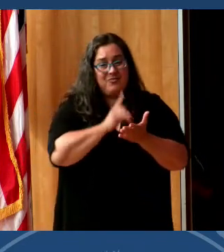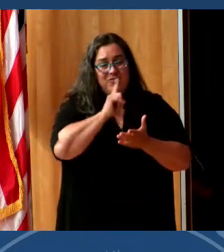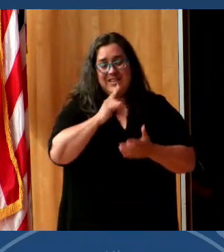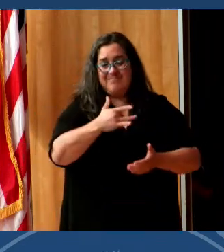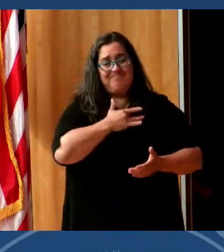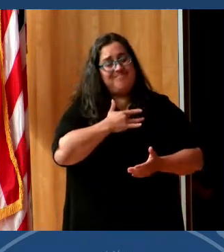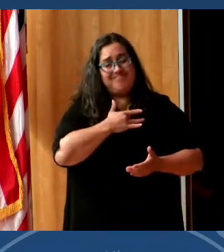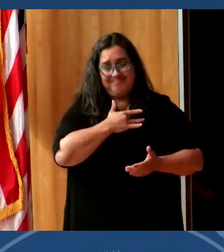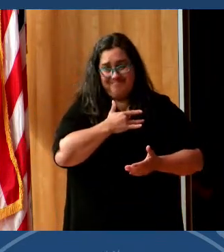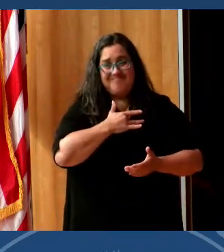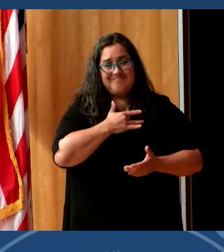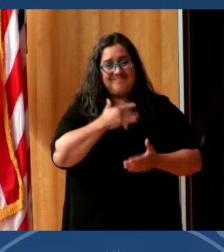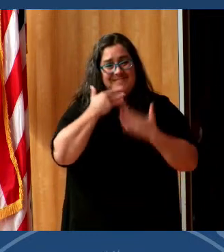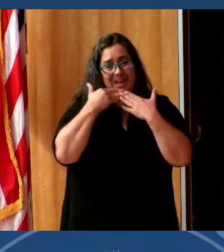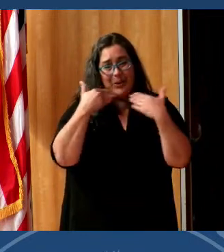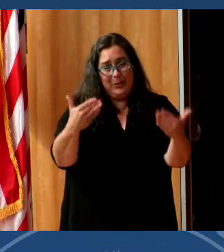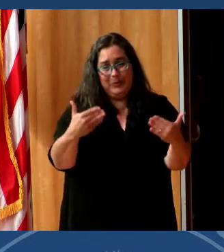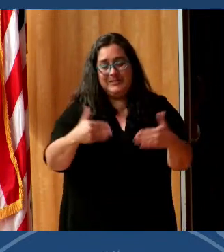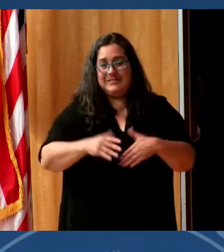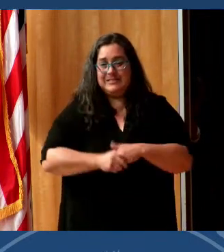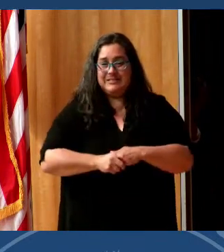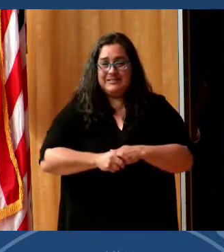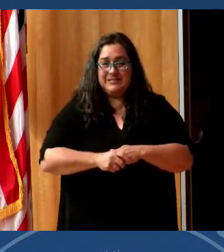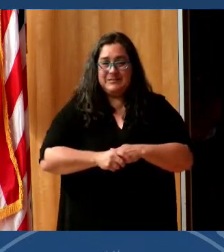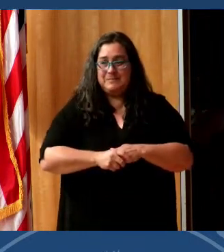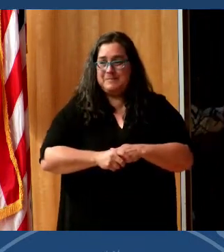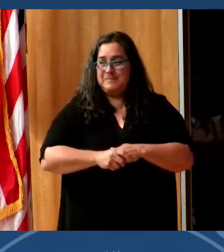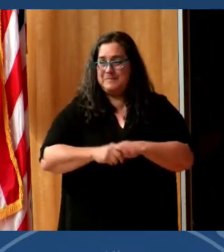touched by us. Thank you.